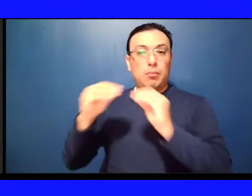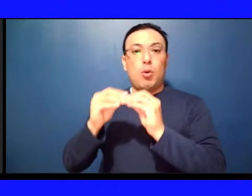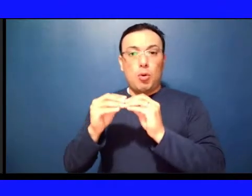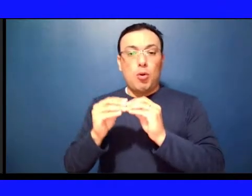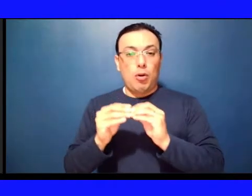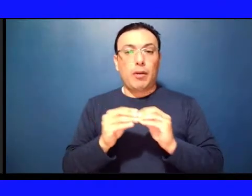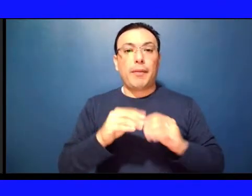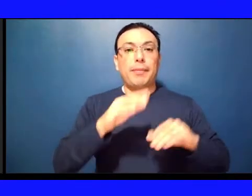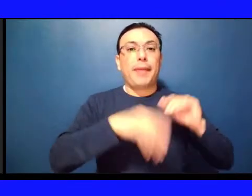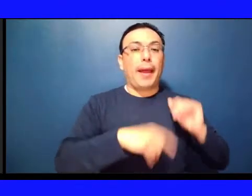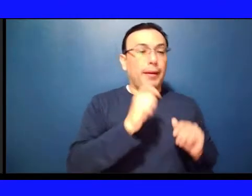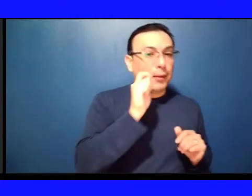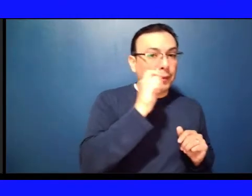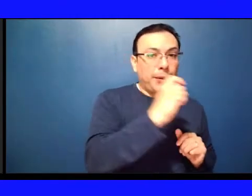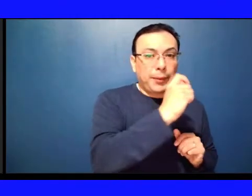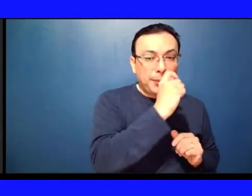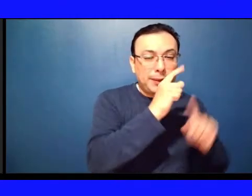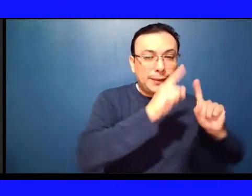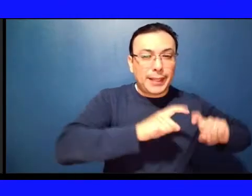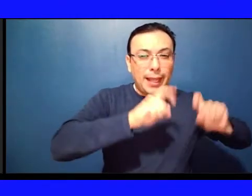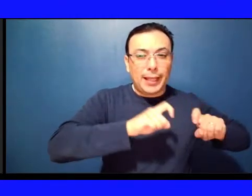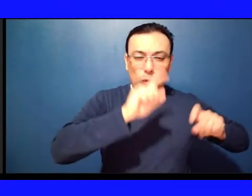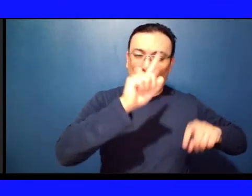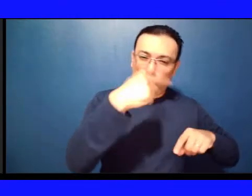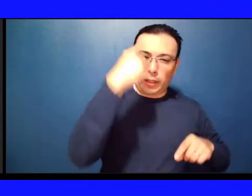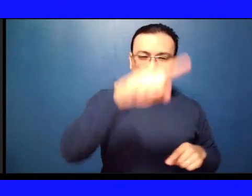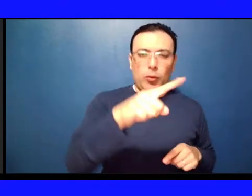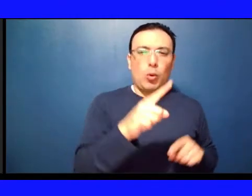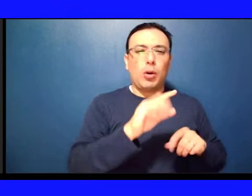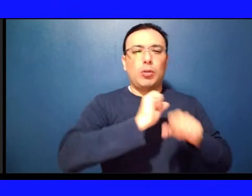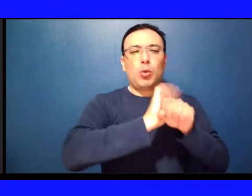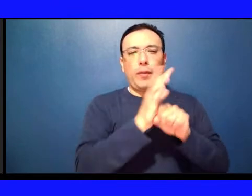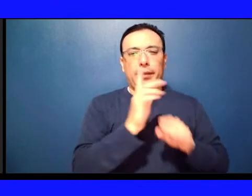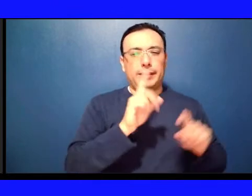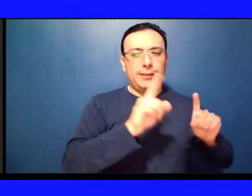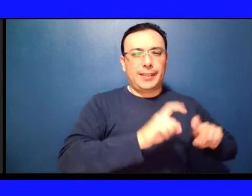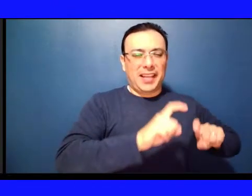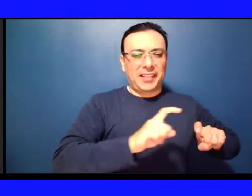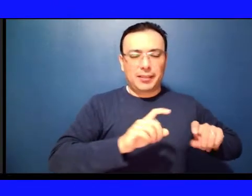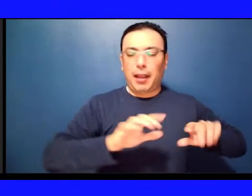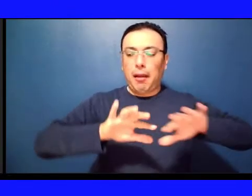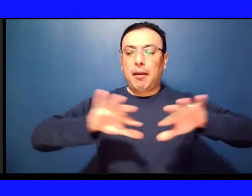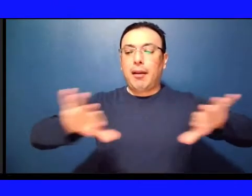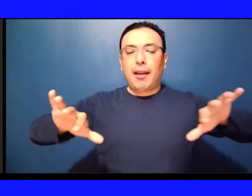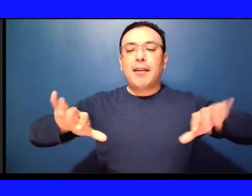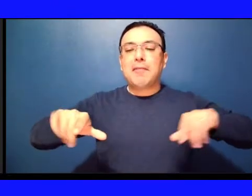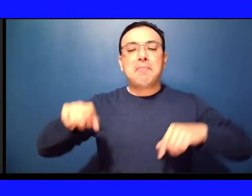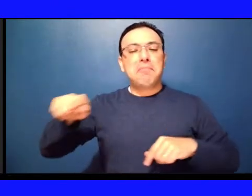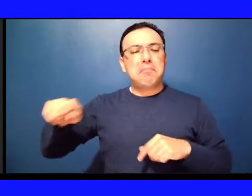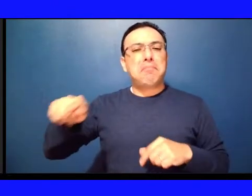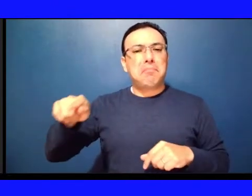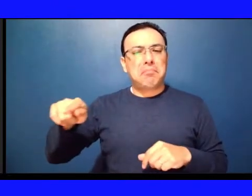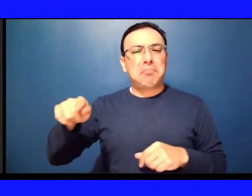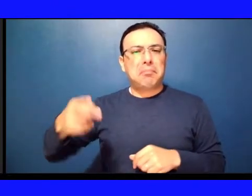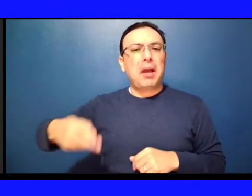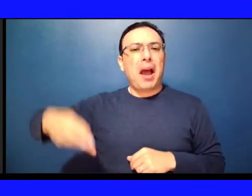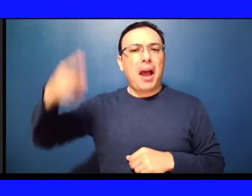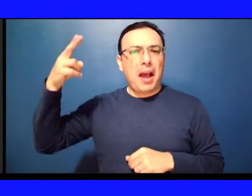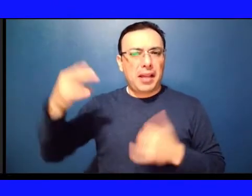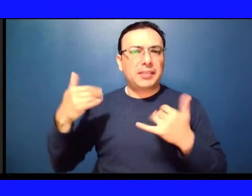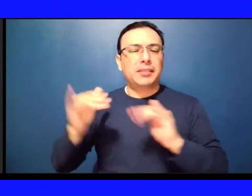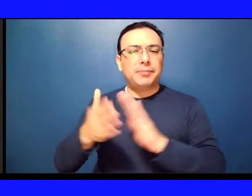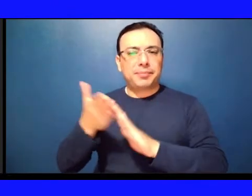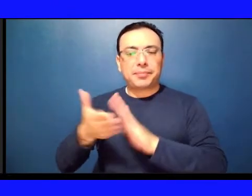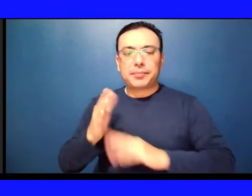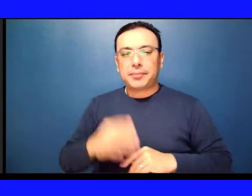measure we want to get up, towards 80, 90% response within 48, 72 hours would be